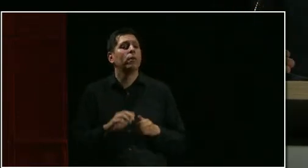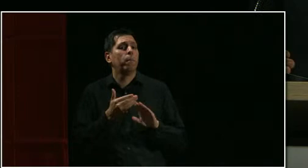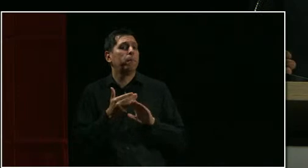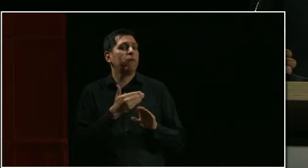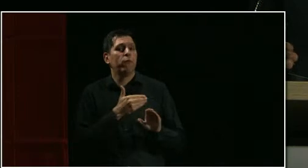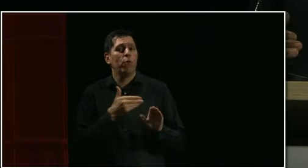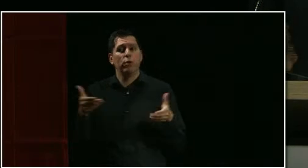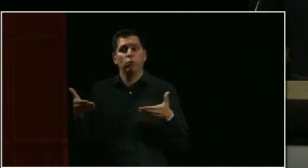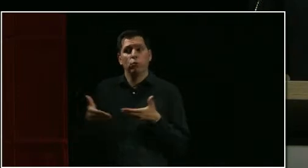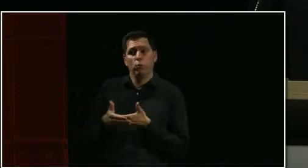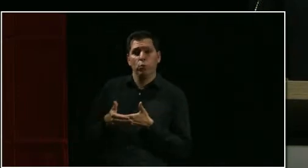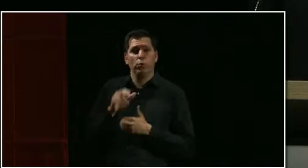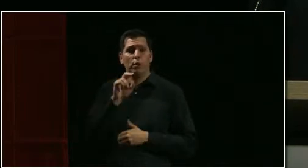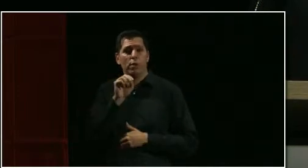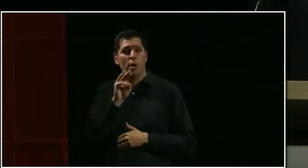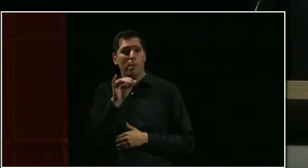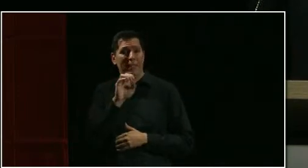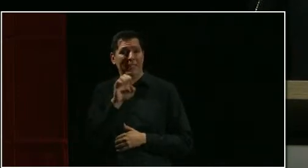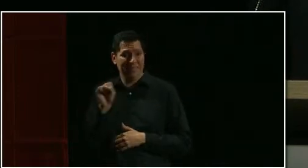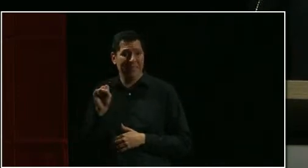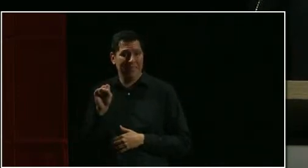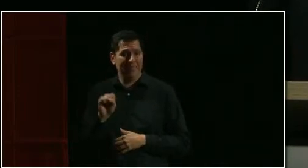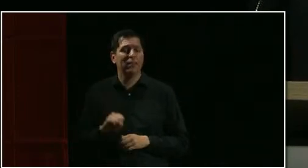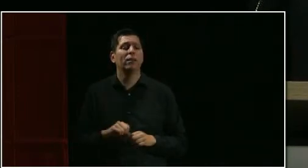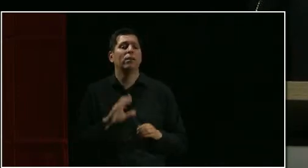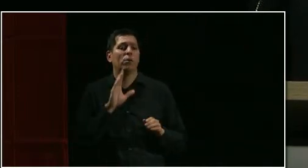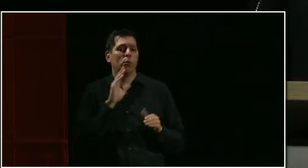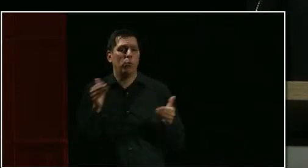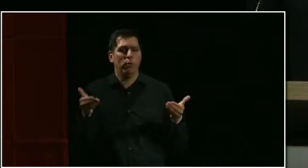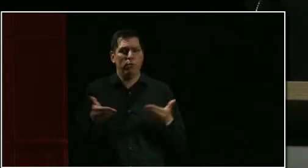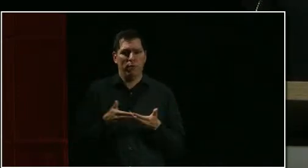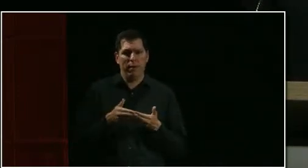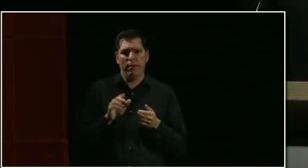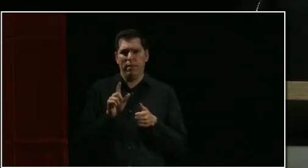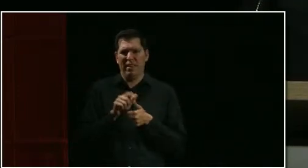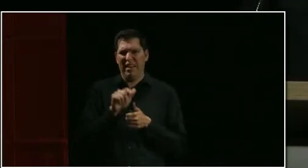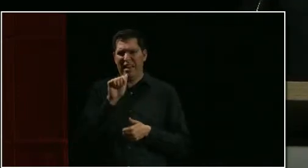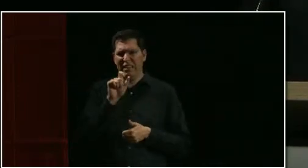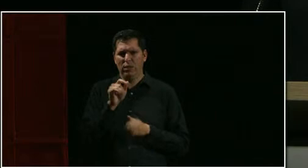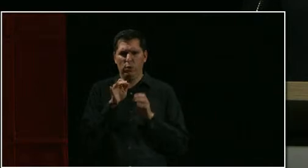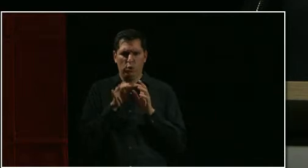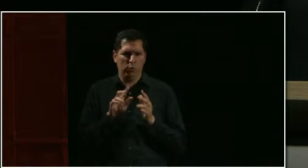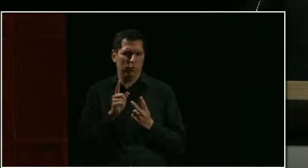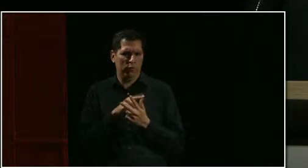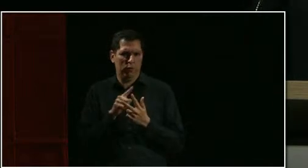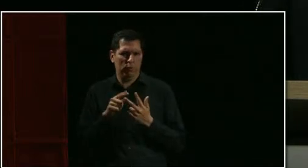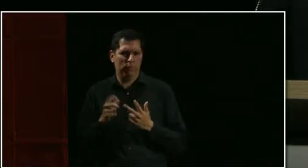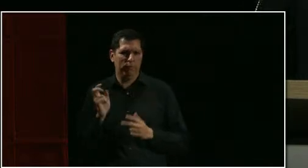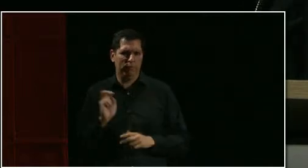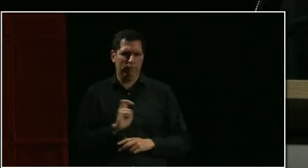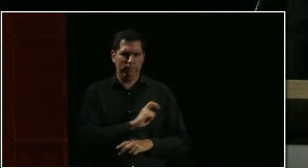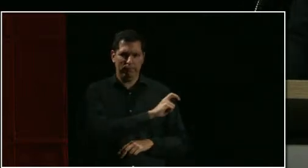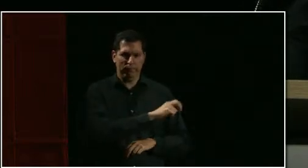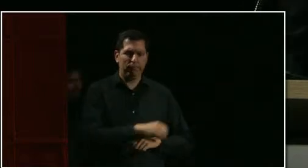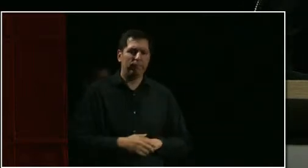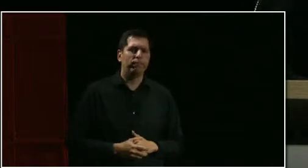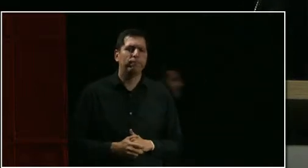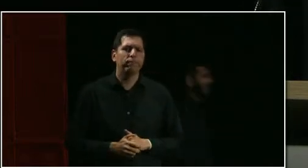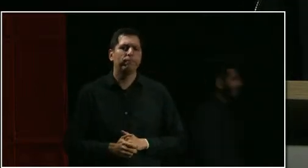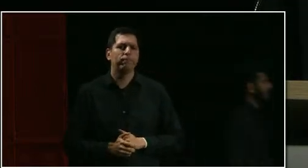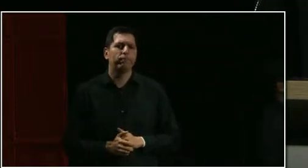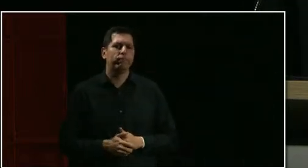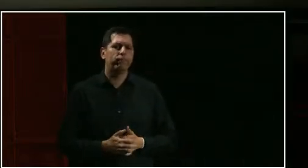out the nominees, I want to bring out the ALS interpreters who are going to take a seat up here with us. Thanks a lot.